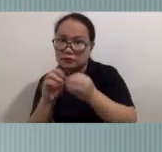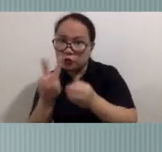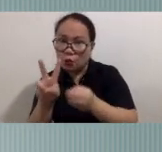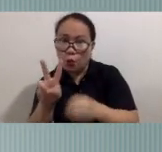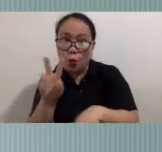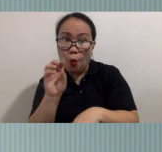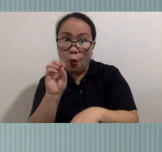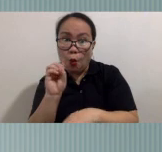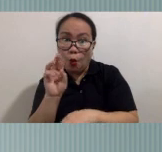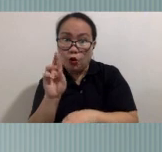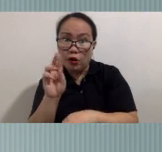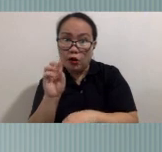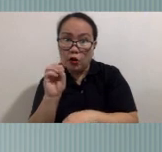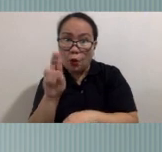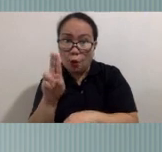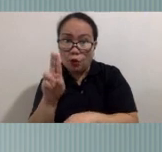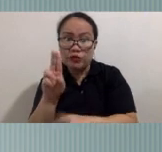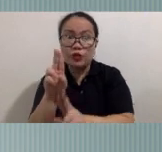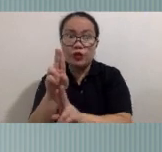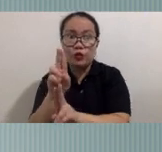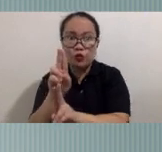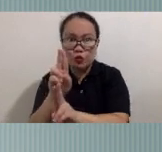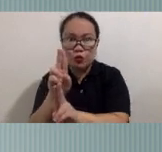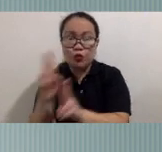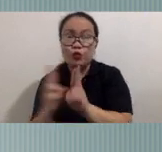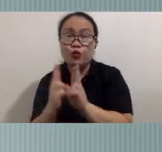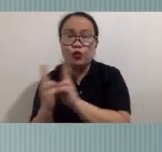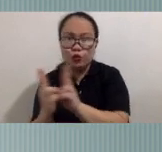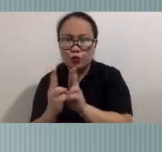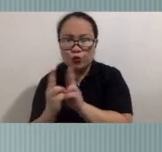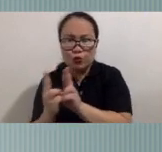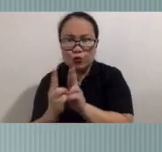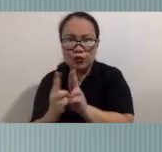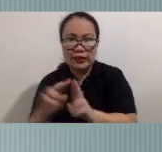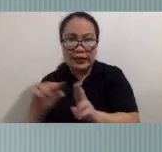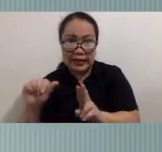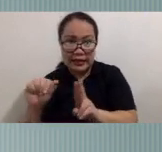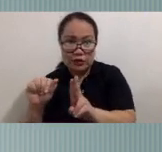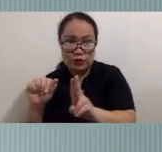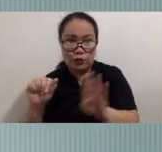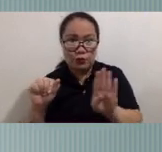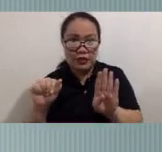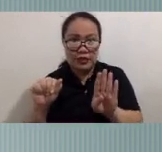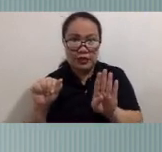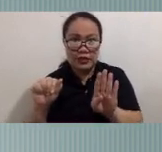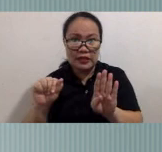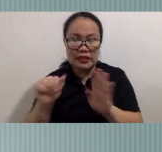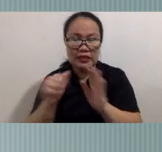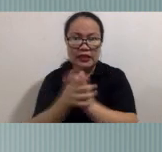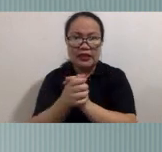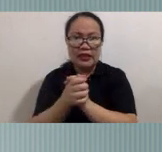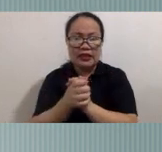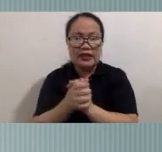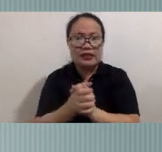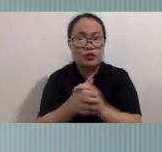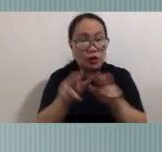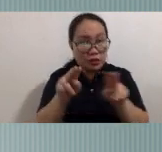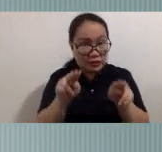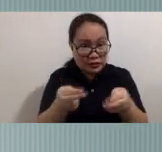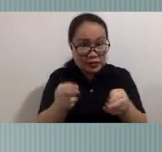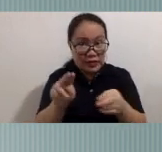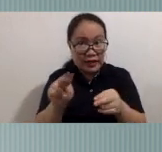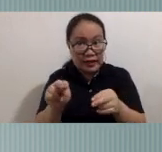or is union. And then apple and banana, so therefore our set notation in problem solving will